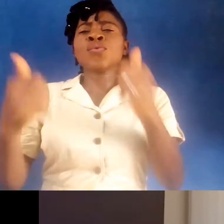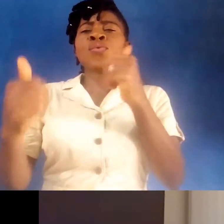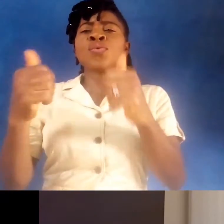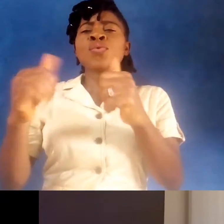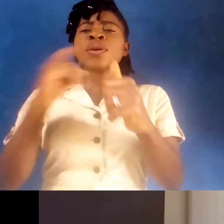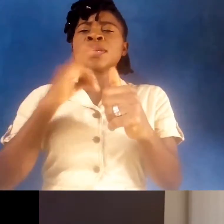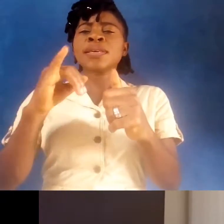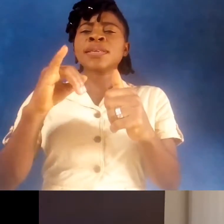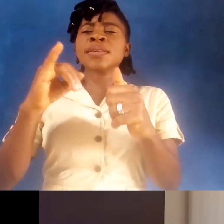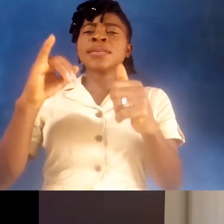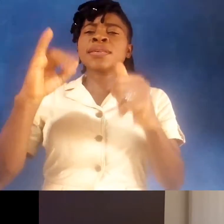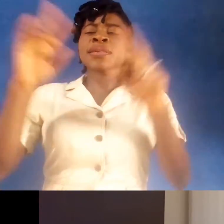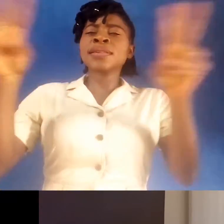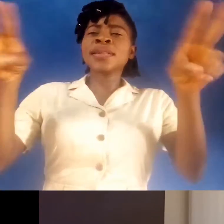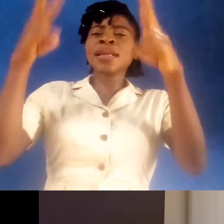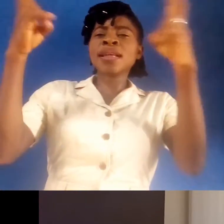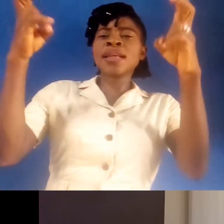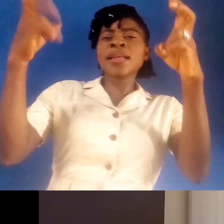gesture.